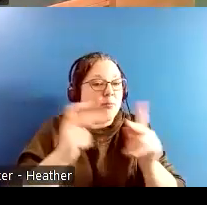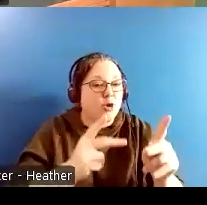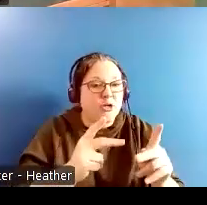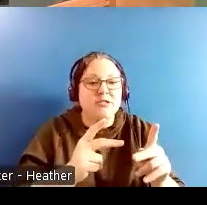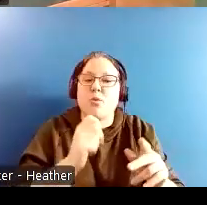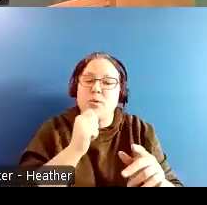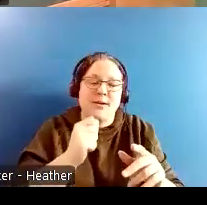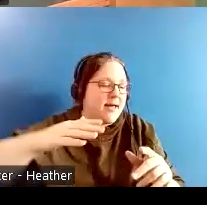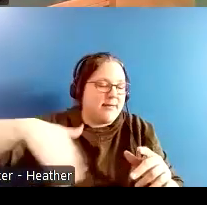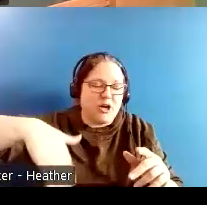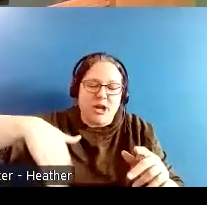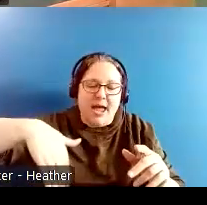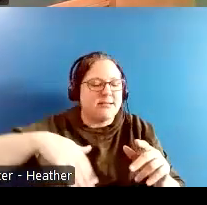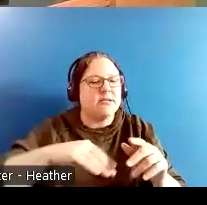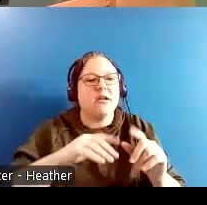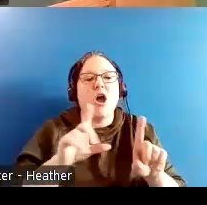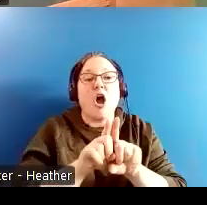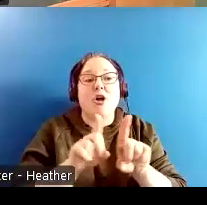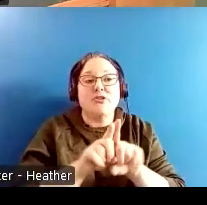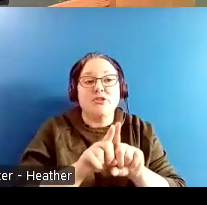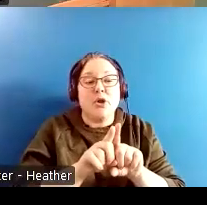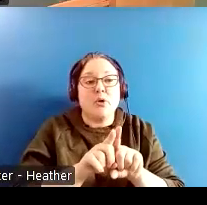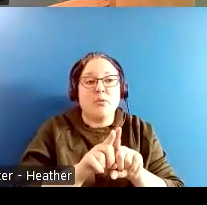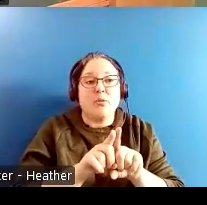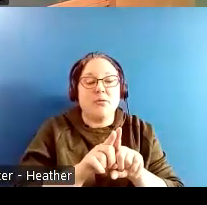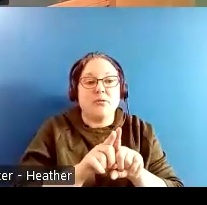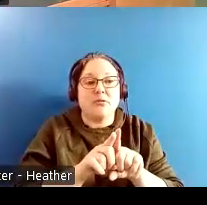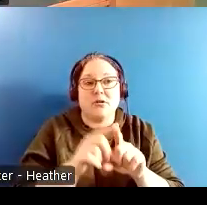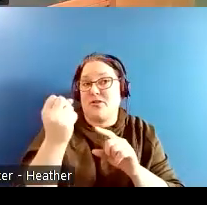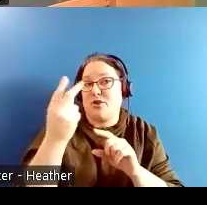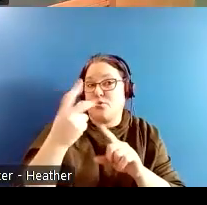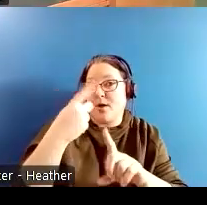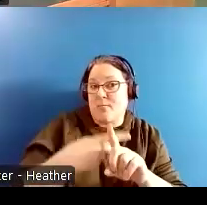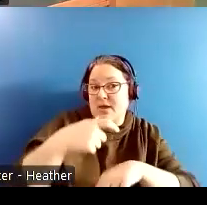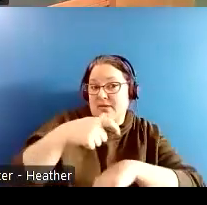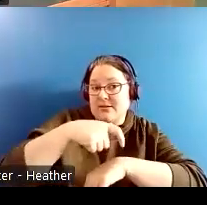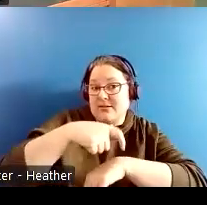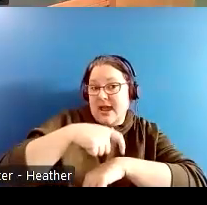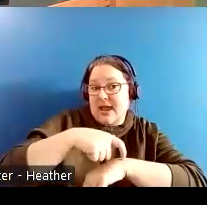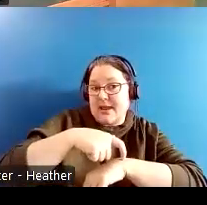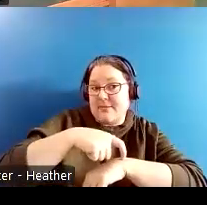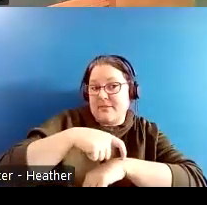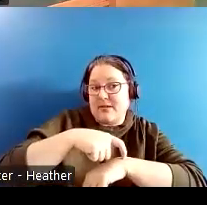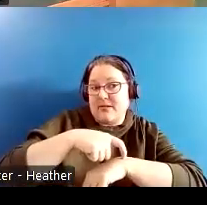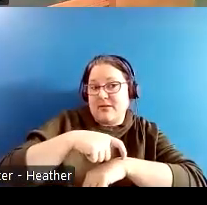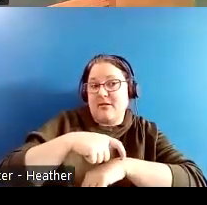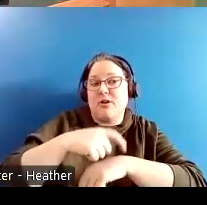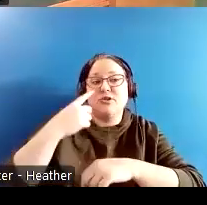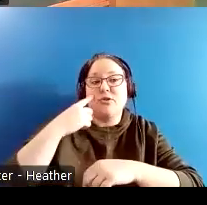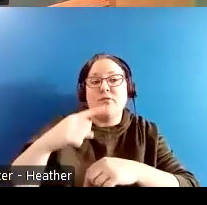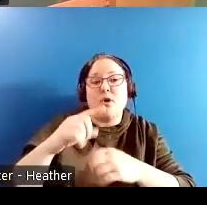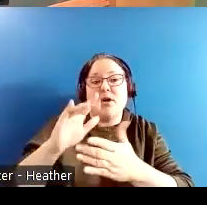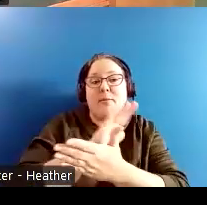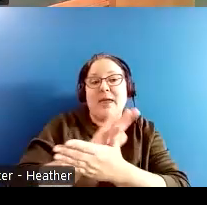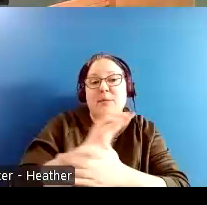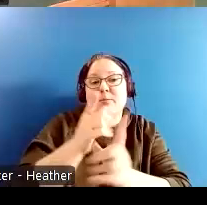yet. And then also the 12-month time frame. So like the Wayne Caton paper for team care